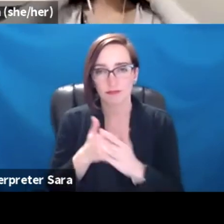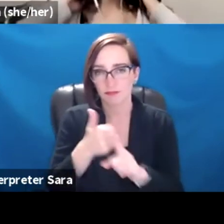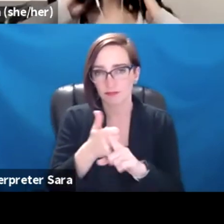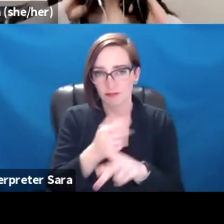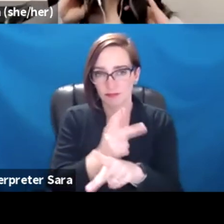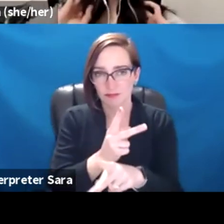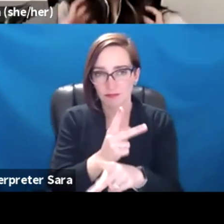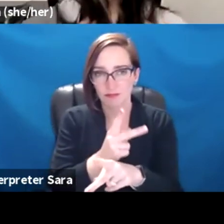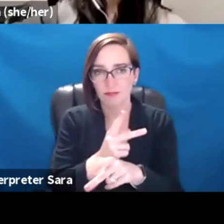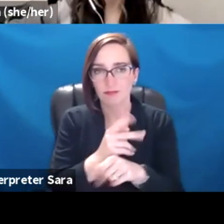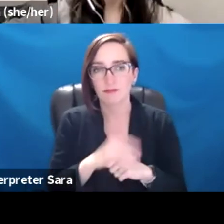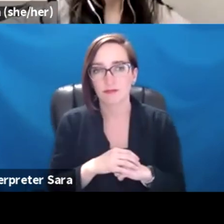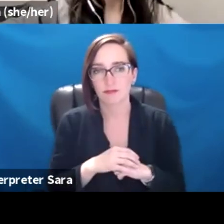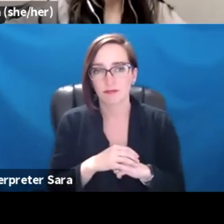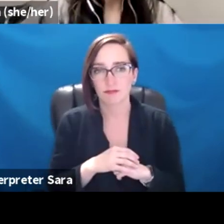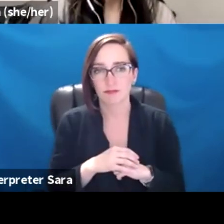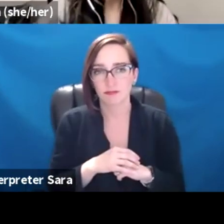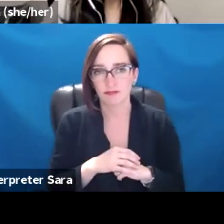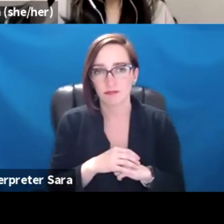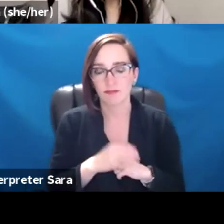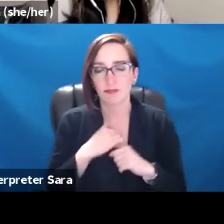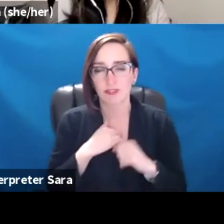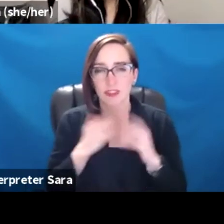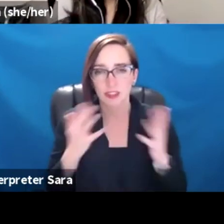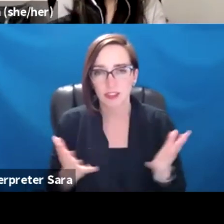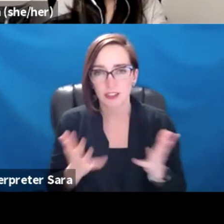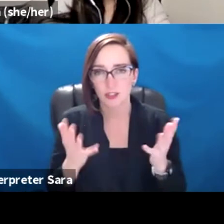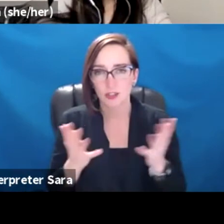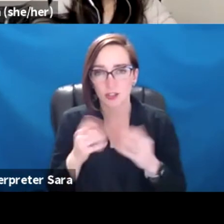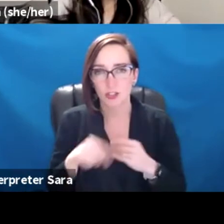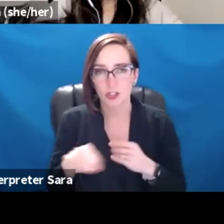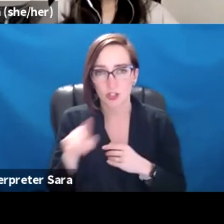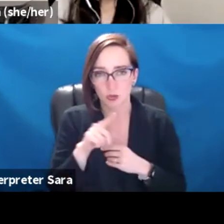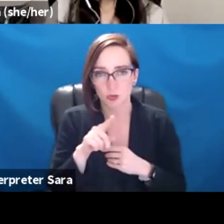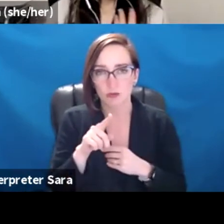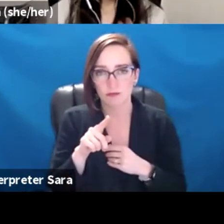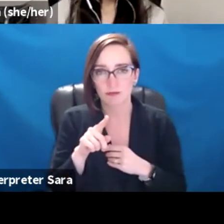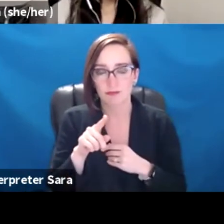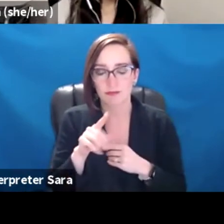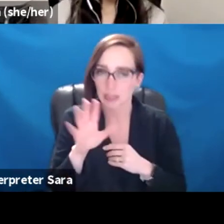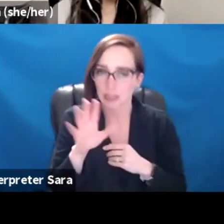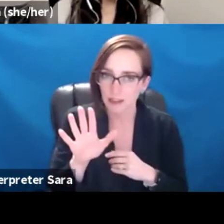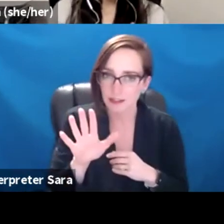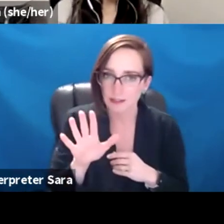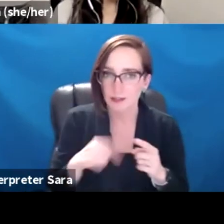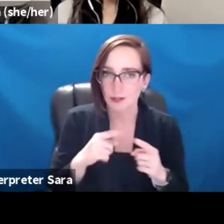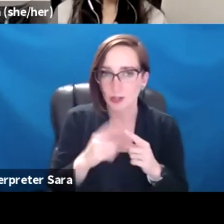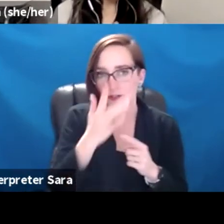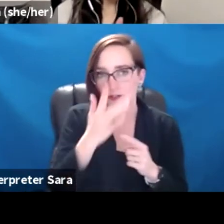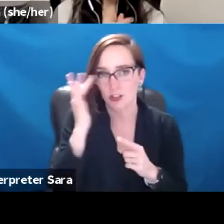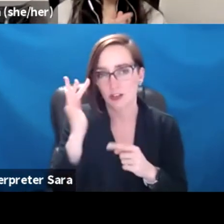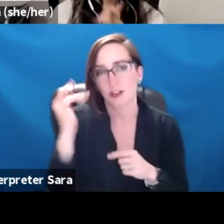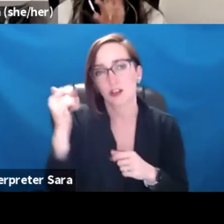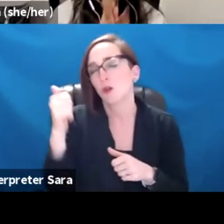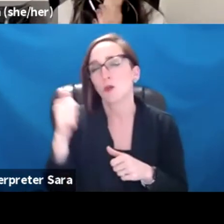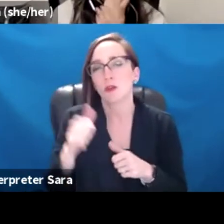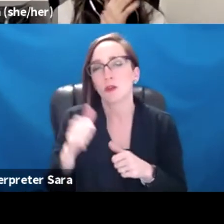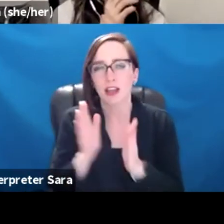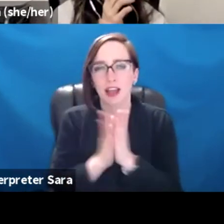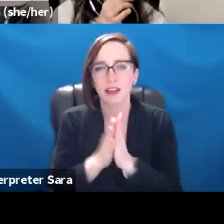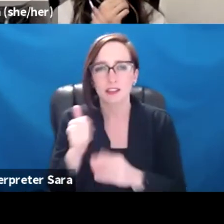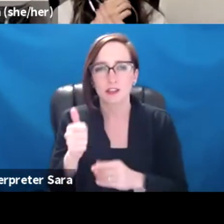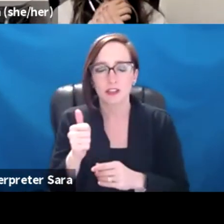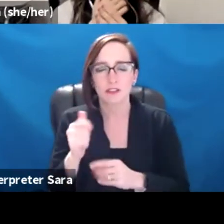to pour in. And when you forget, because you will, I want you to remember, am I rocking?